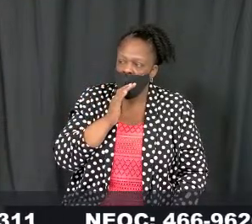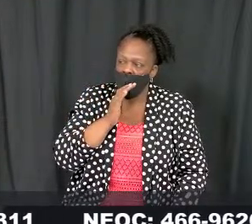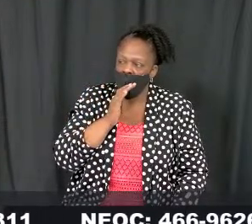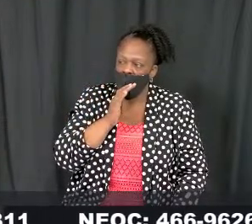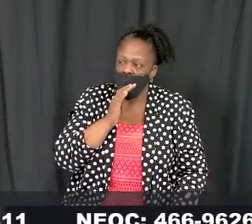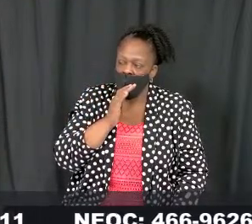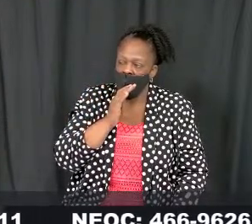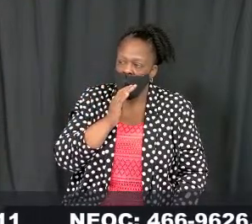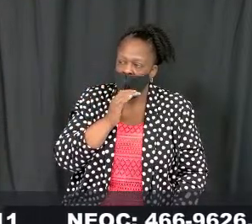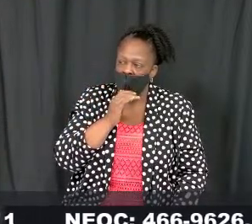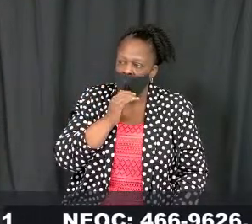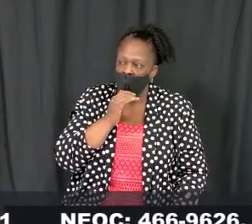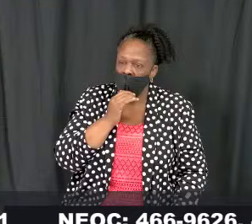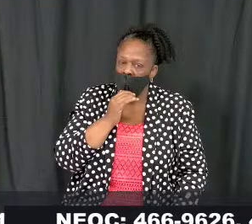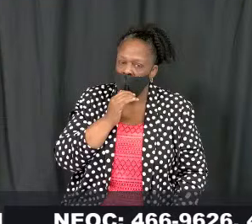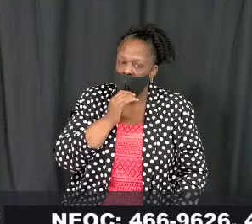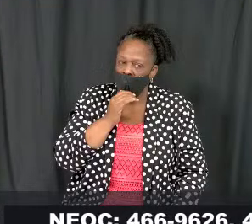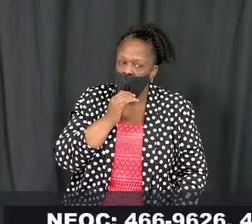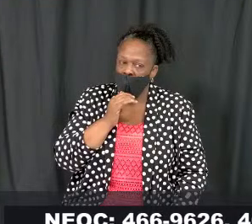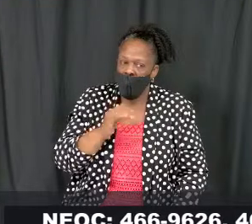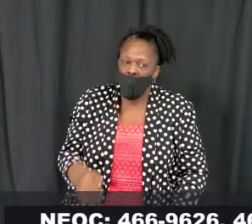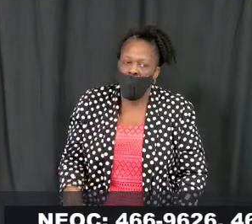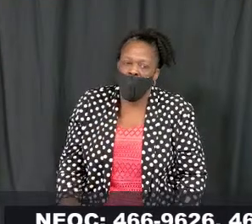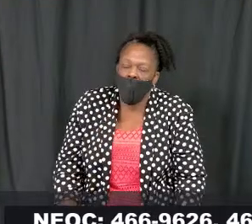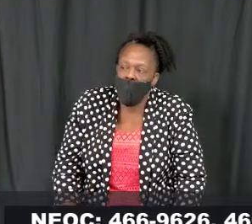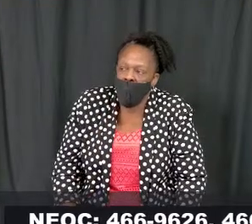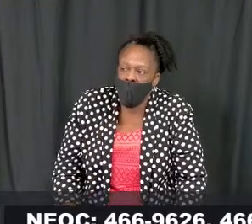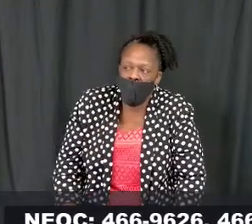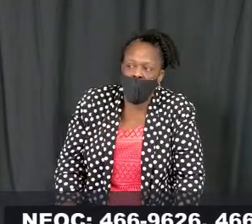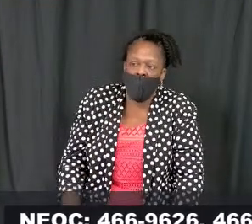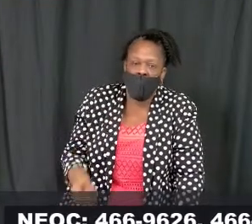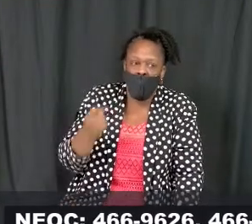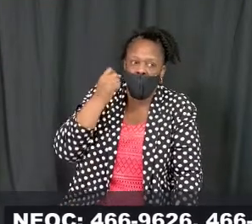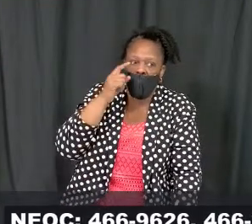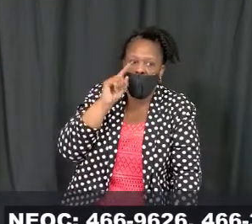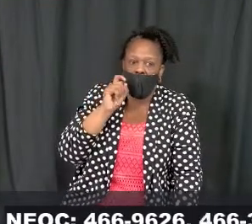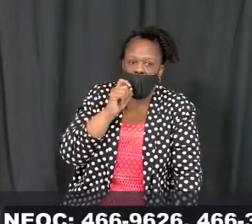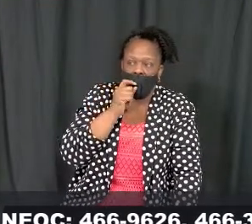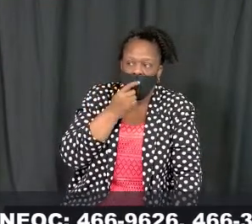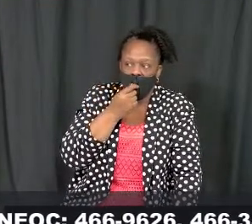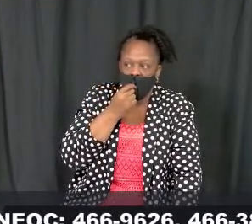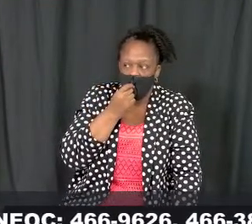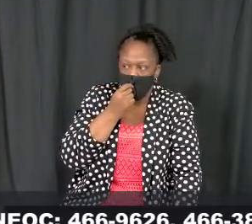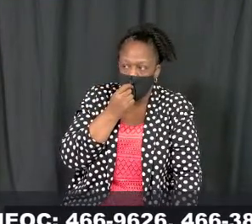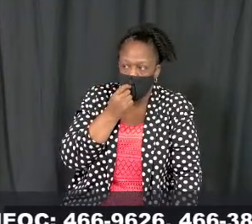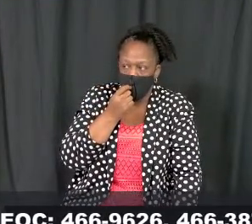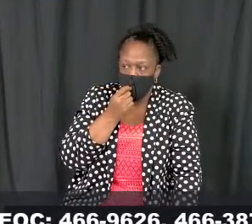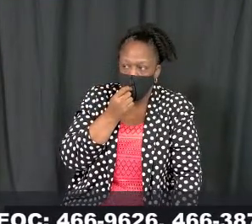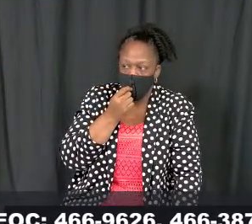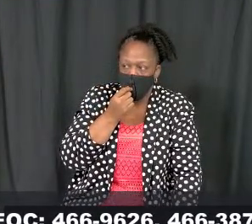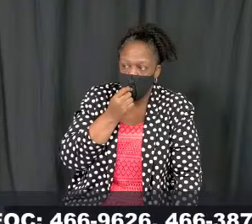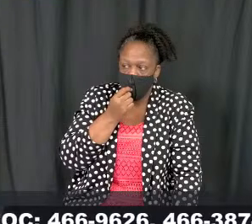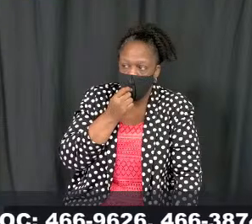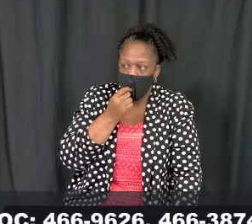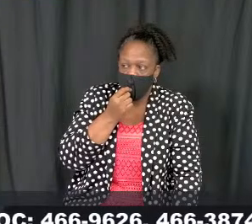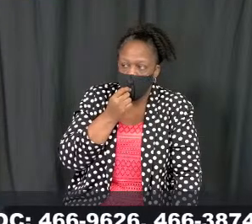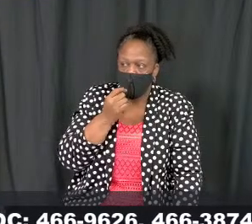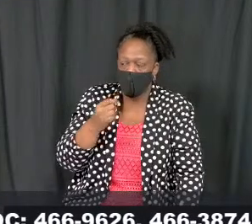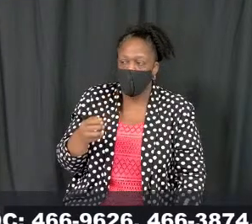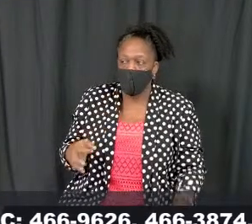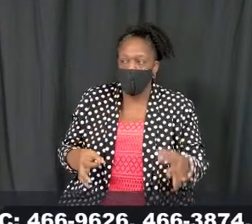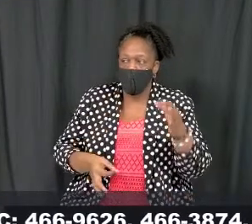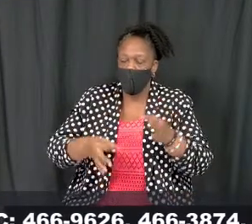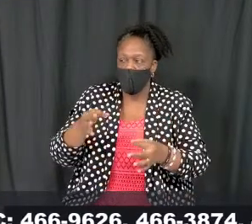fully vaccinated. And the second question, if St. Kitts continues and reaches the given